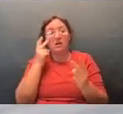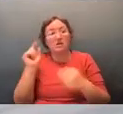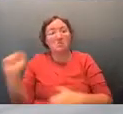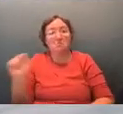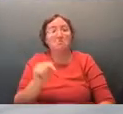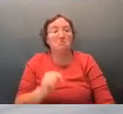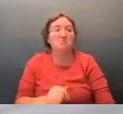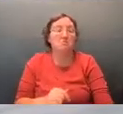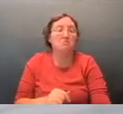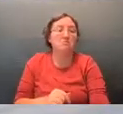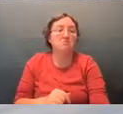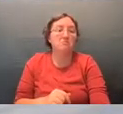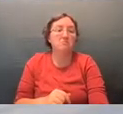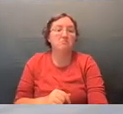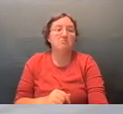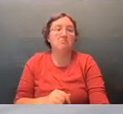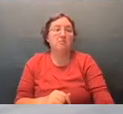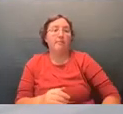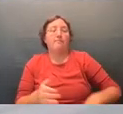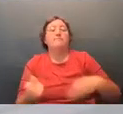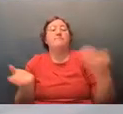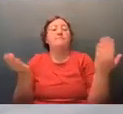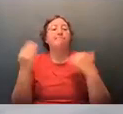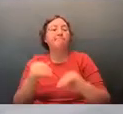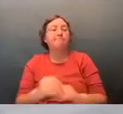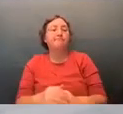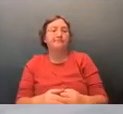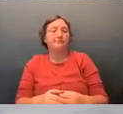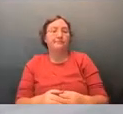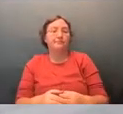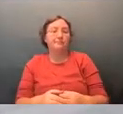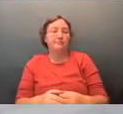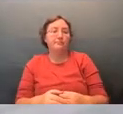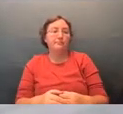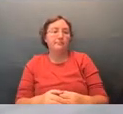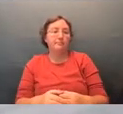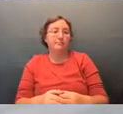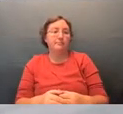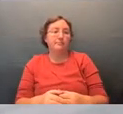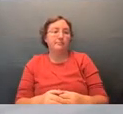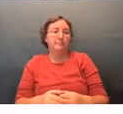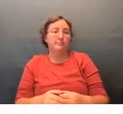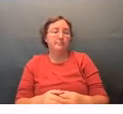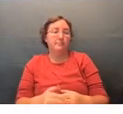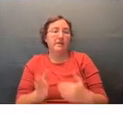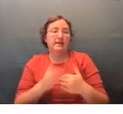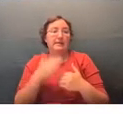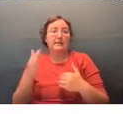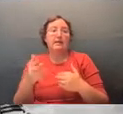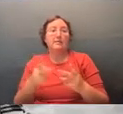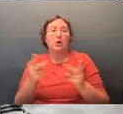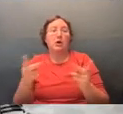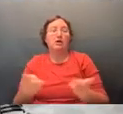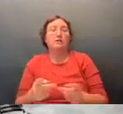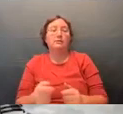out. Let's move on to our next spot along our trip,